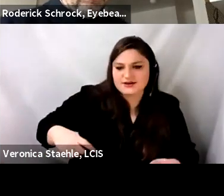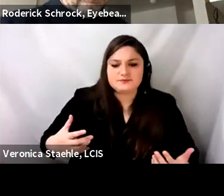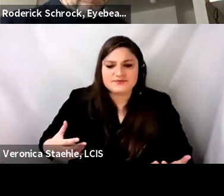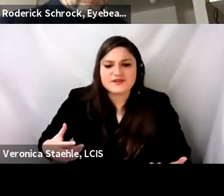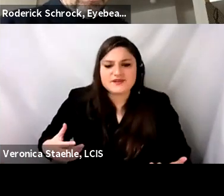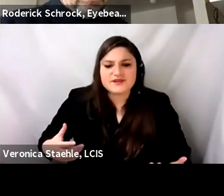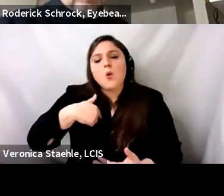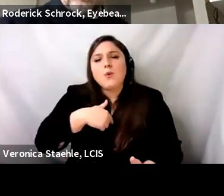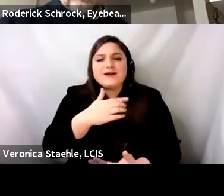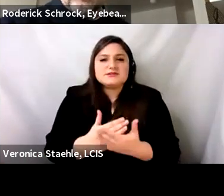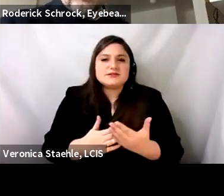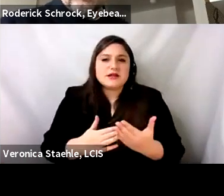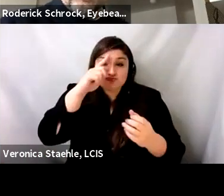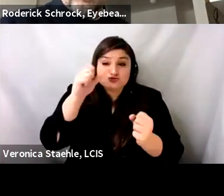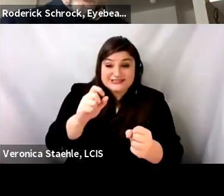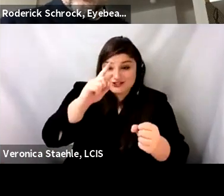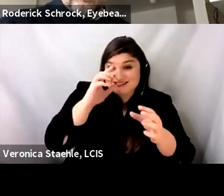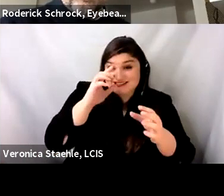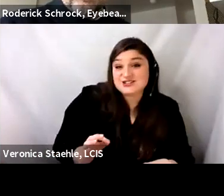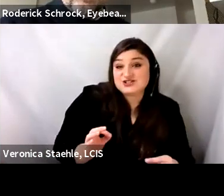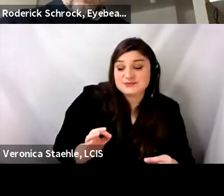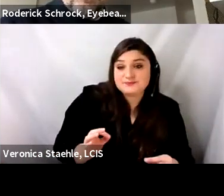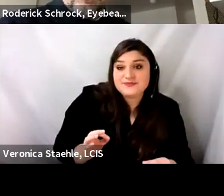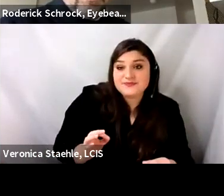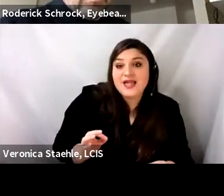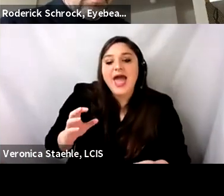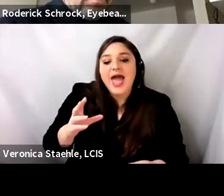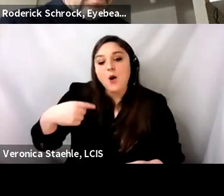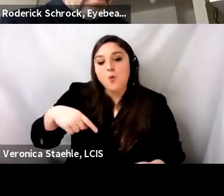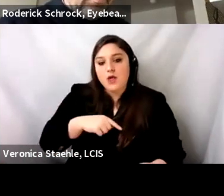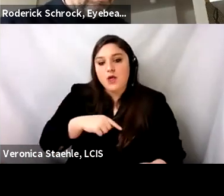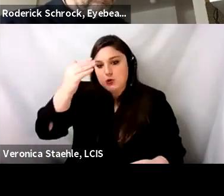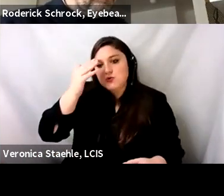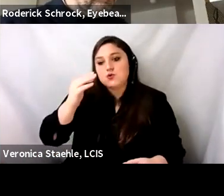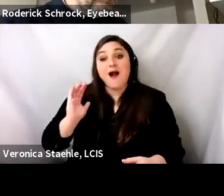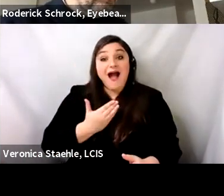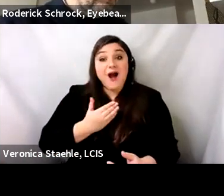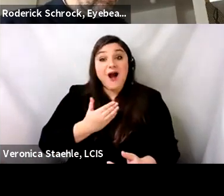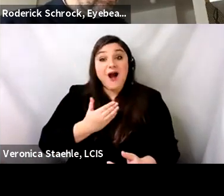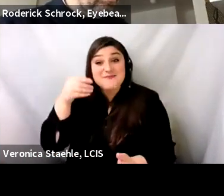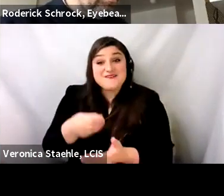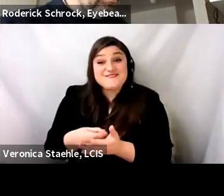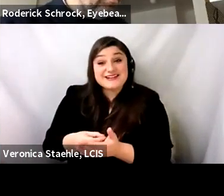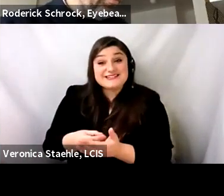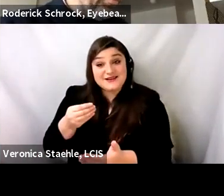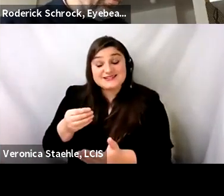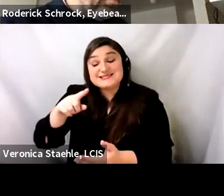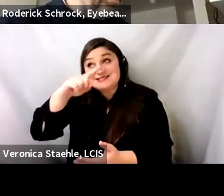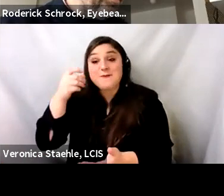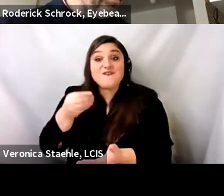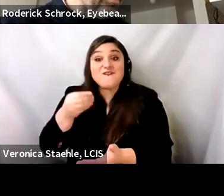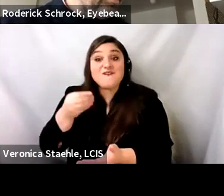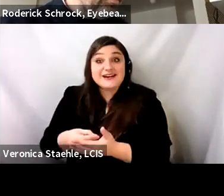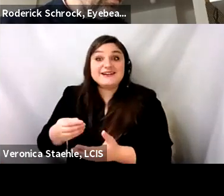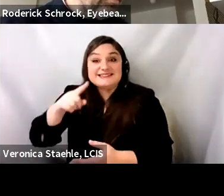money, and was that we made a decision with the money that we had to really keep our leadership